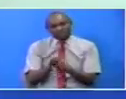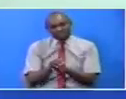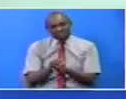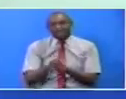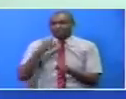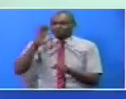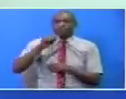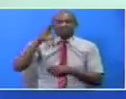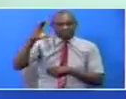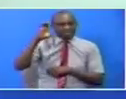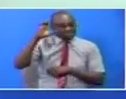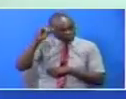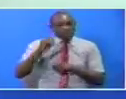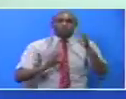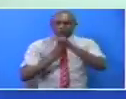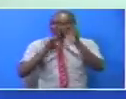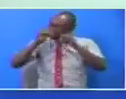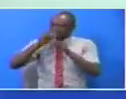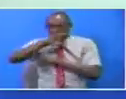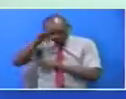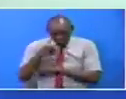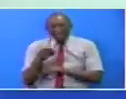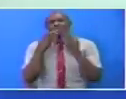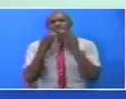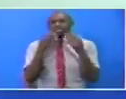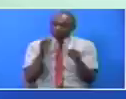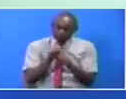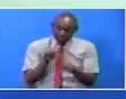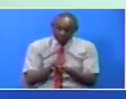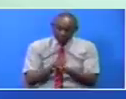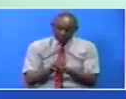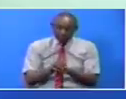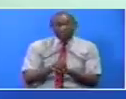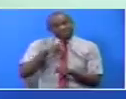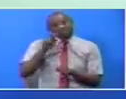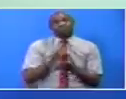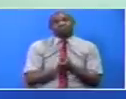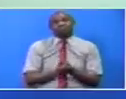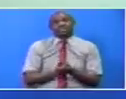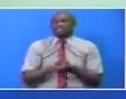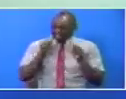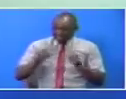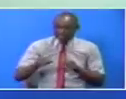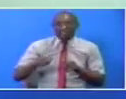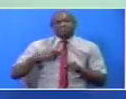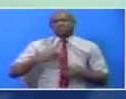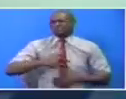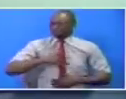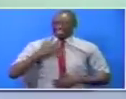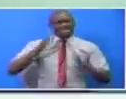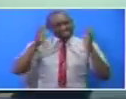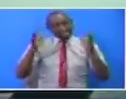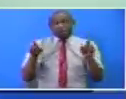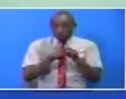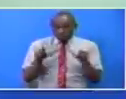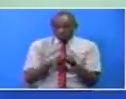the CEO, top management, to everyone at the Youth Enterprise Fund. Yeah, I appreciate so much. Yeah, and I feel great.